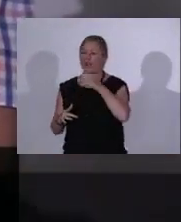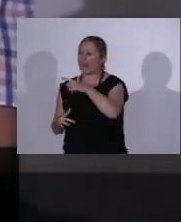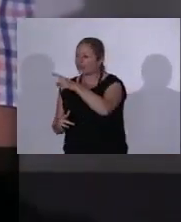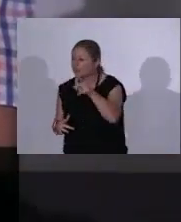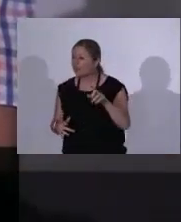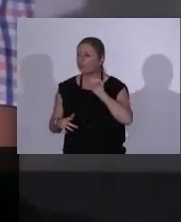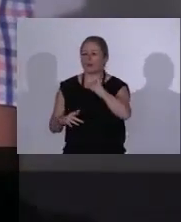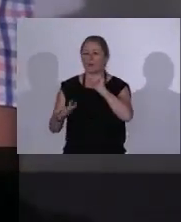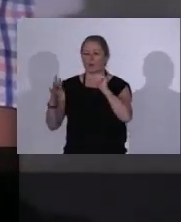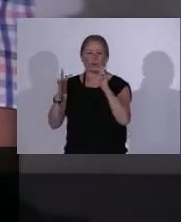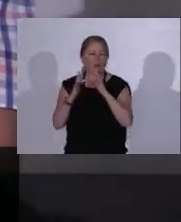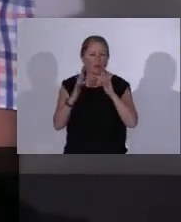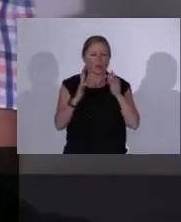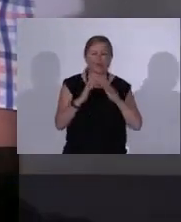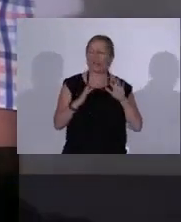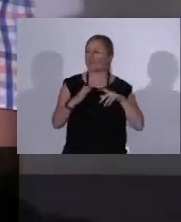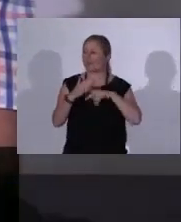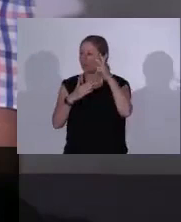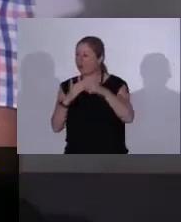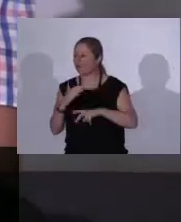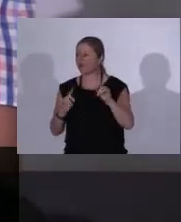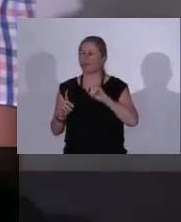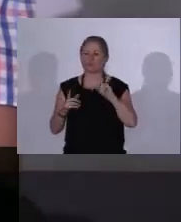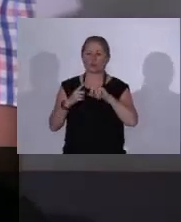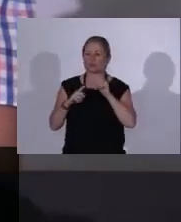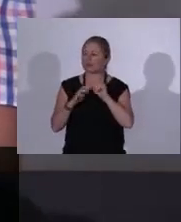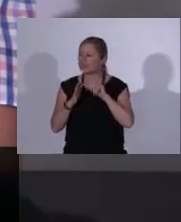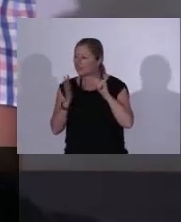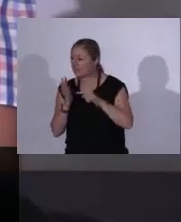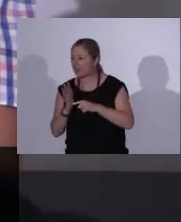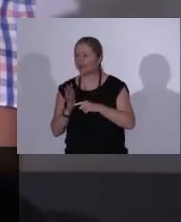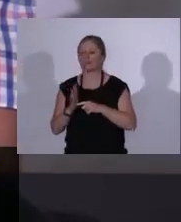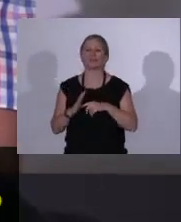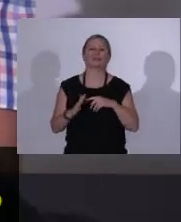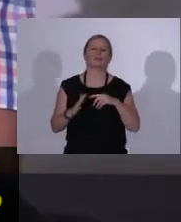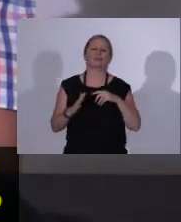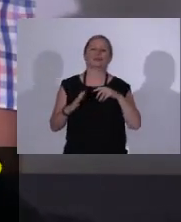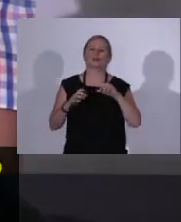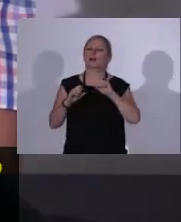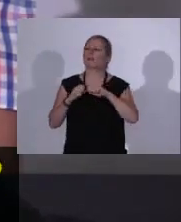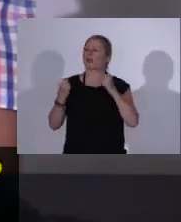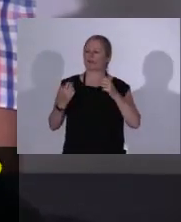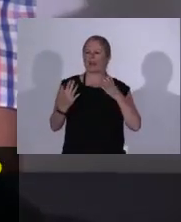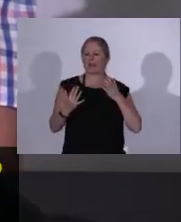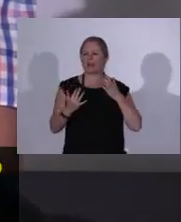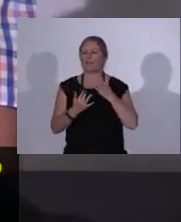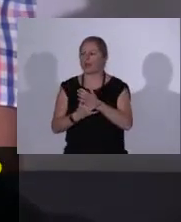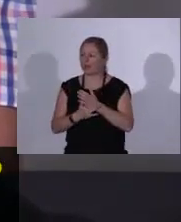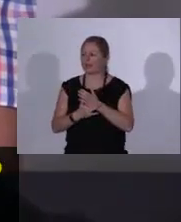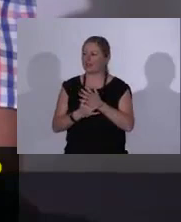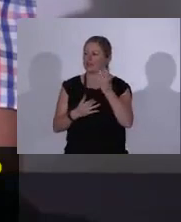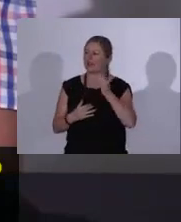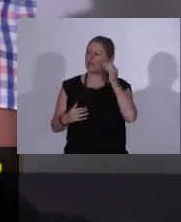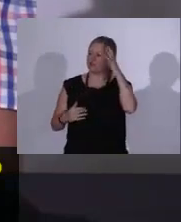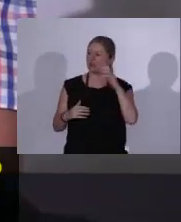about contacts for each of the programs and what to expect when they get there. So it sort of breaks that barrier of lack of knowledge down, which is, and